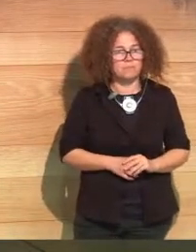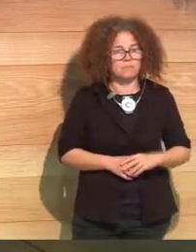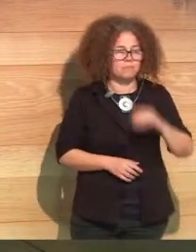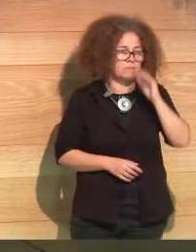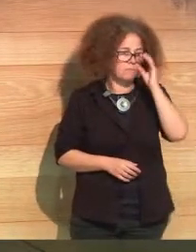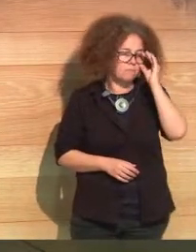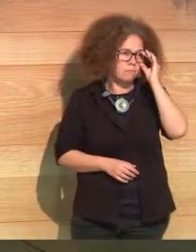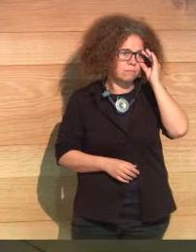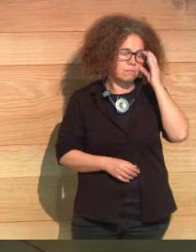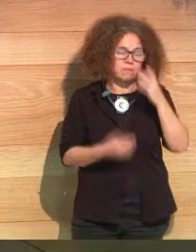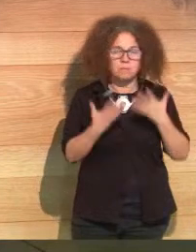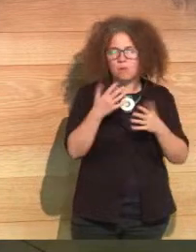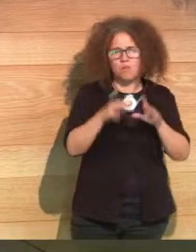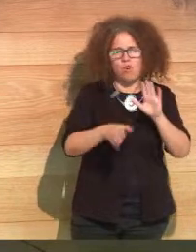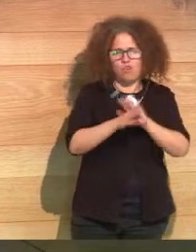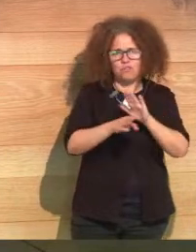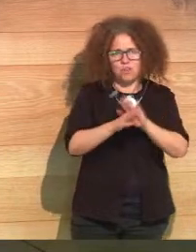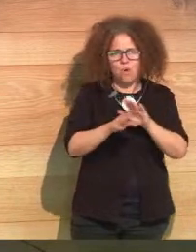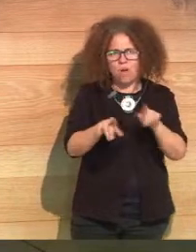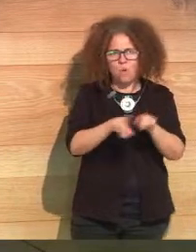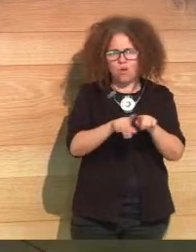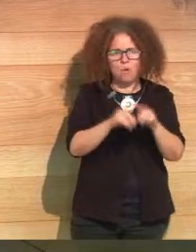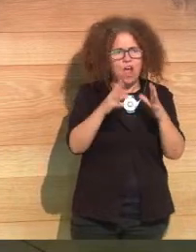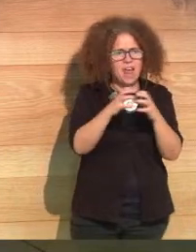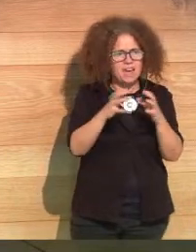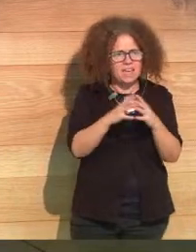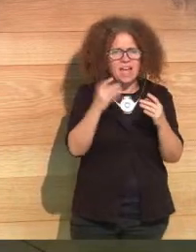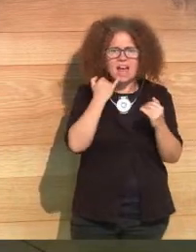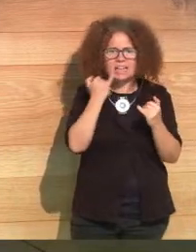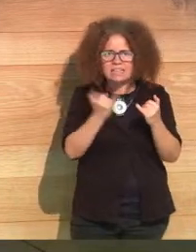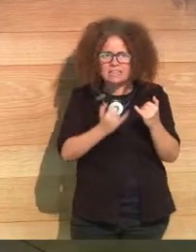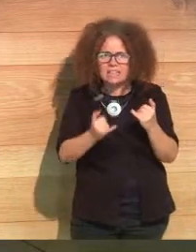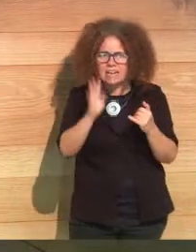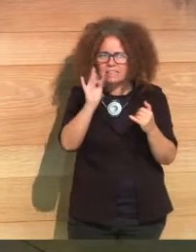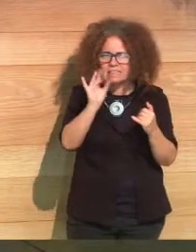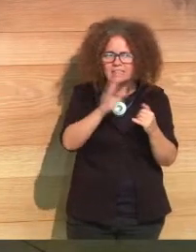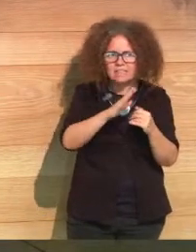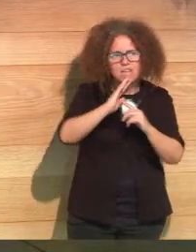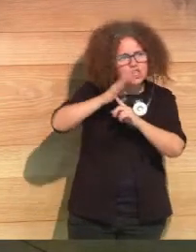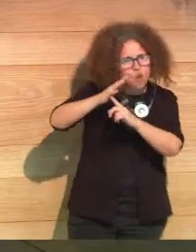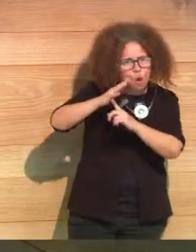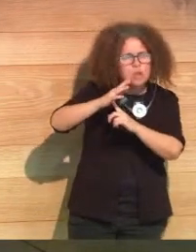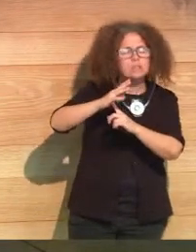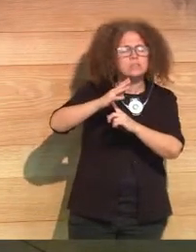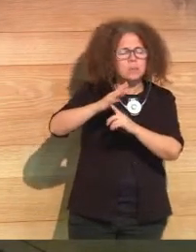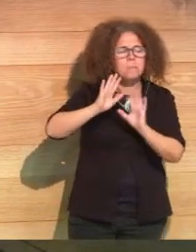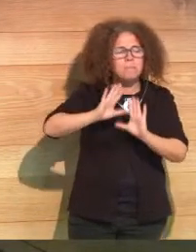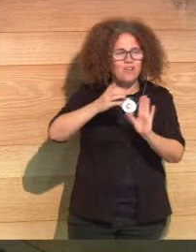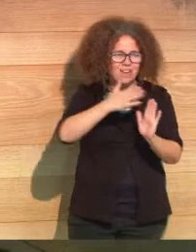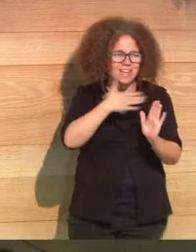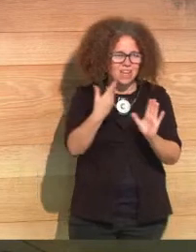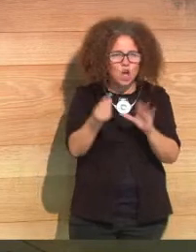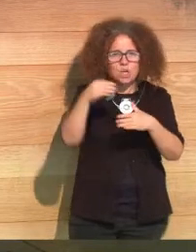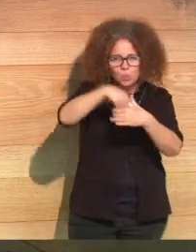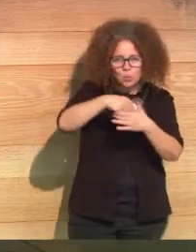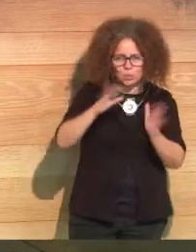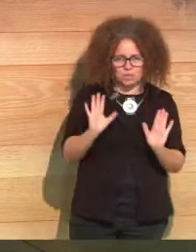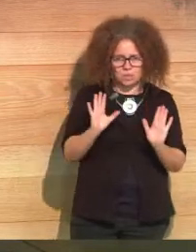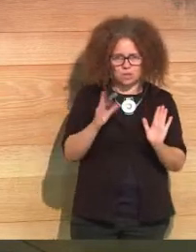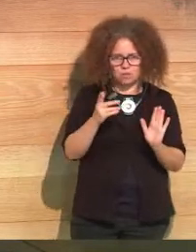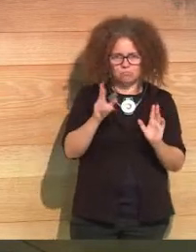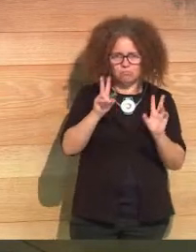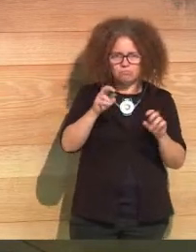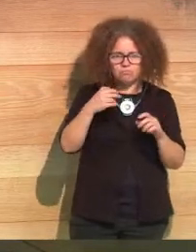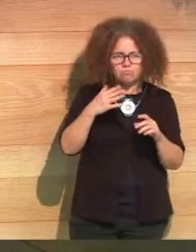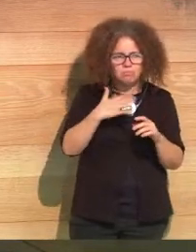projectors, but now I want, ideally, my shows to also include those questions. And I have to thank